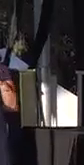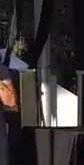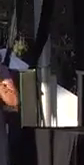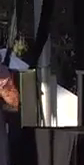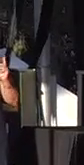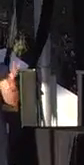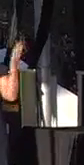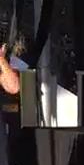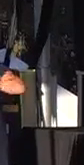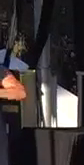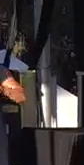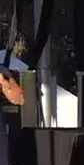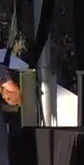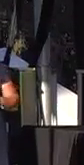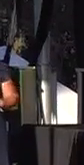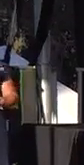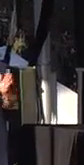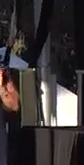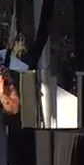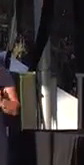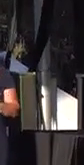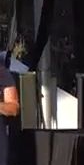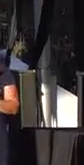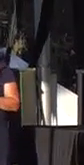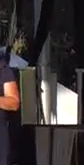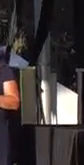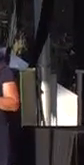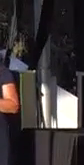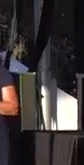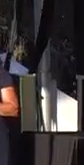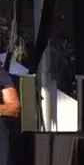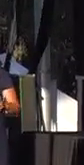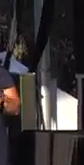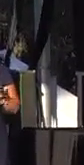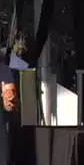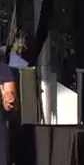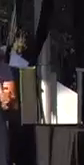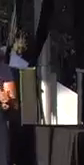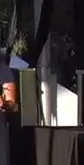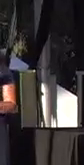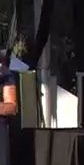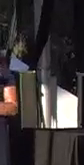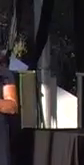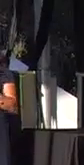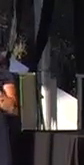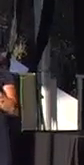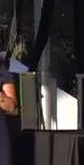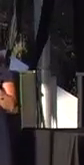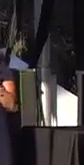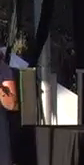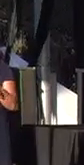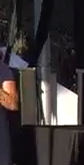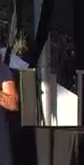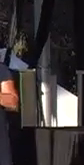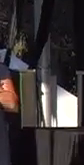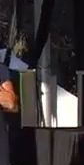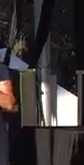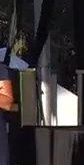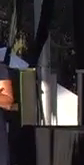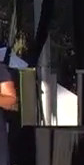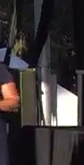she facilitated the San Diego Bisexual Forum and started the first bi-positive coming out group at the